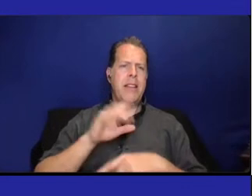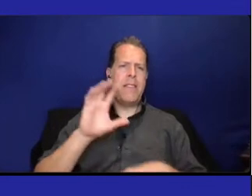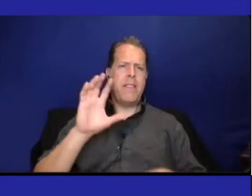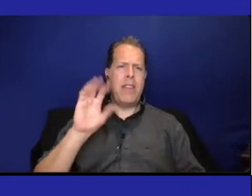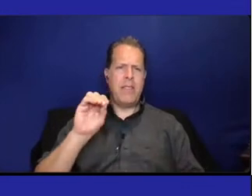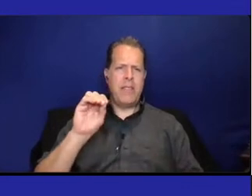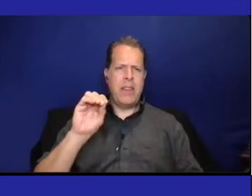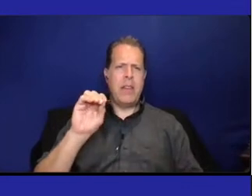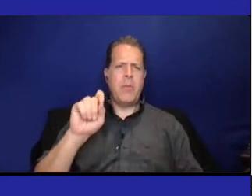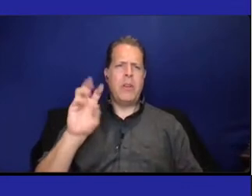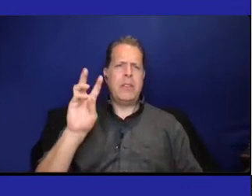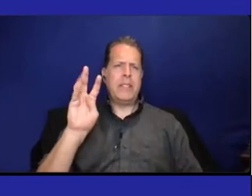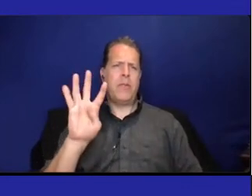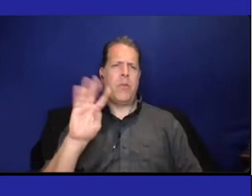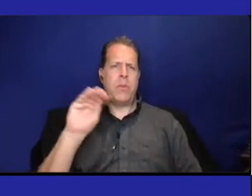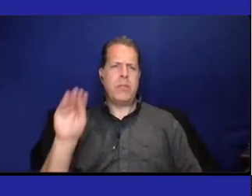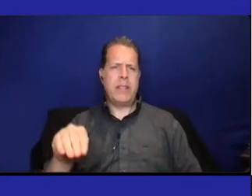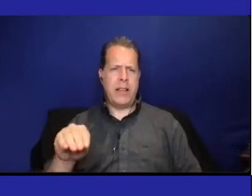60.4%